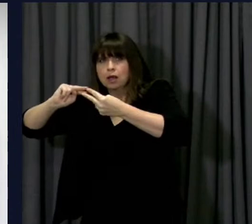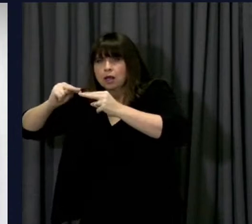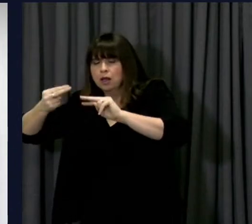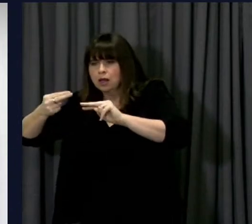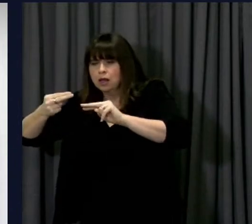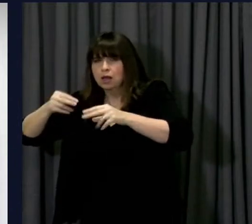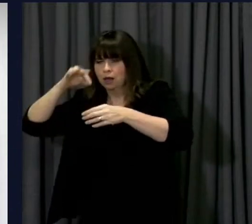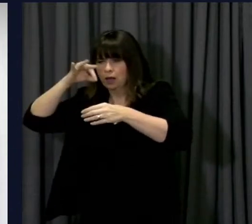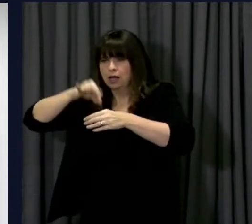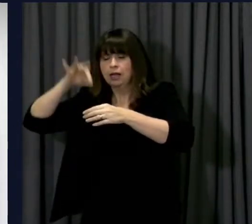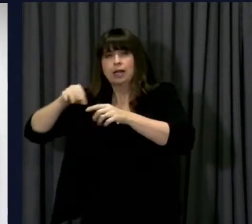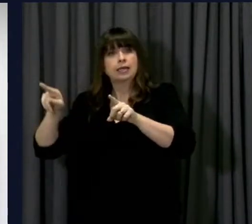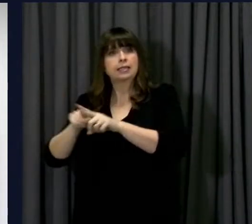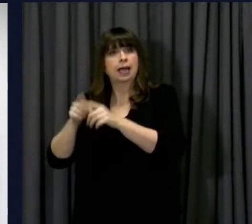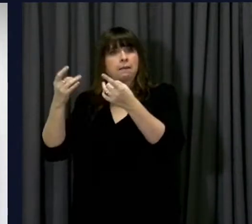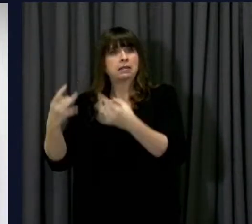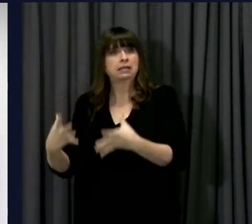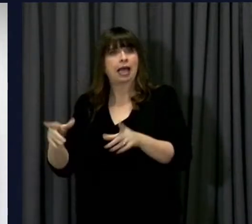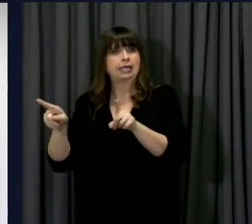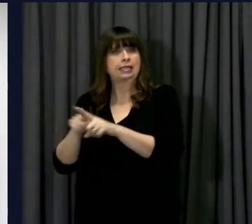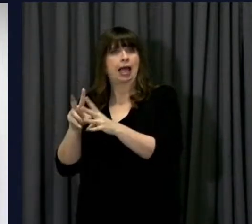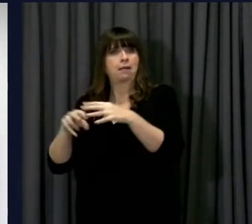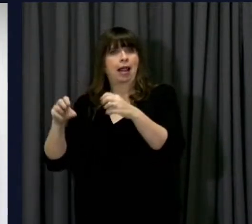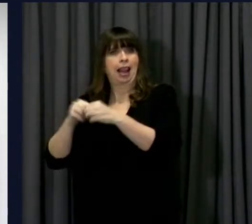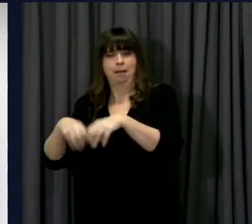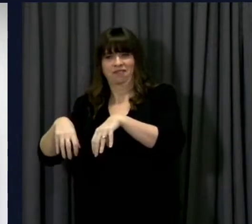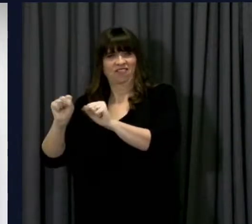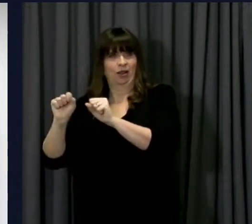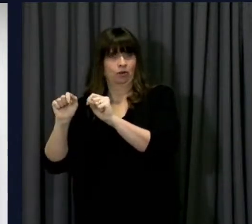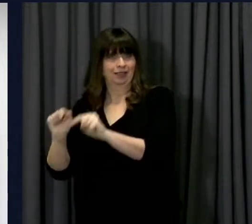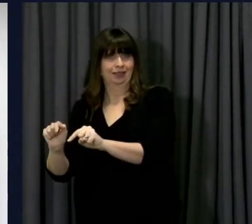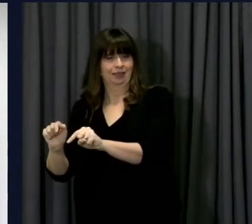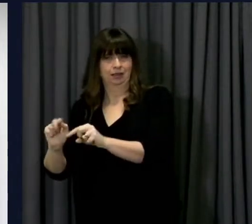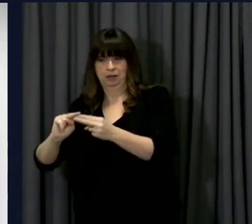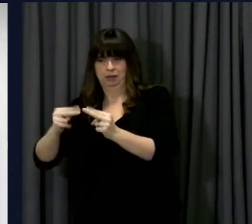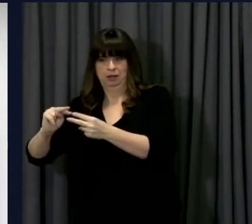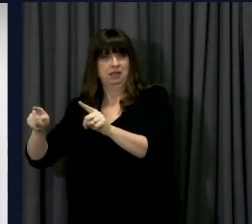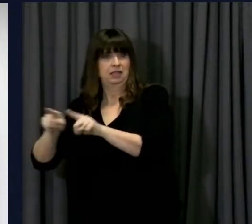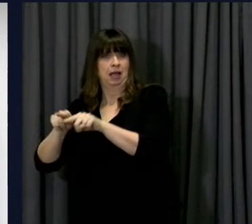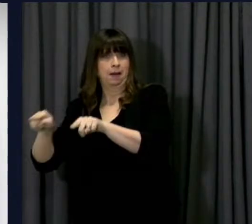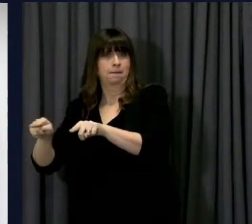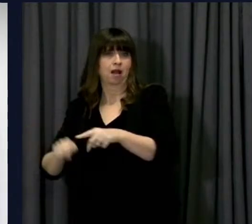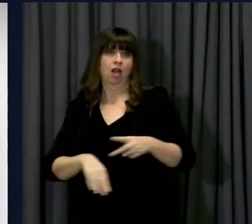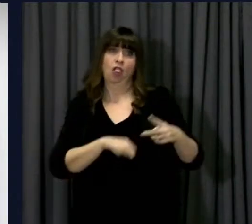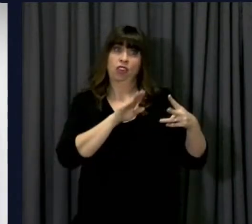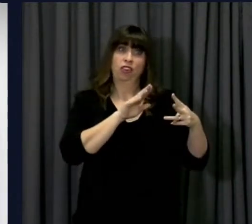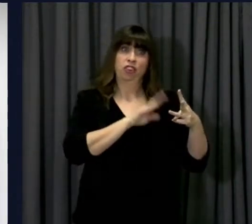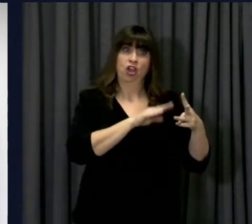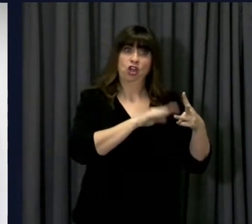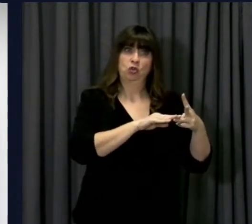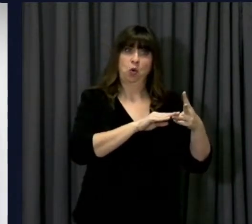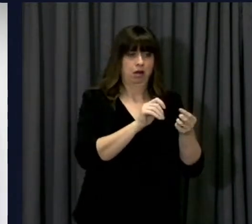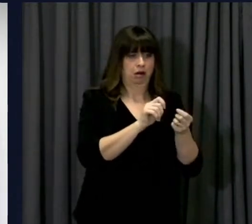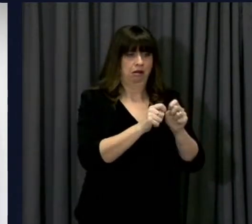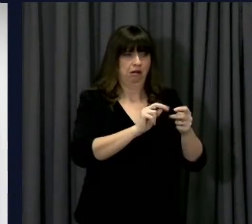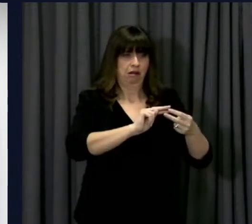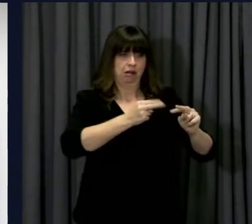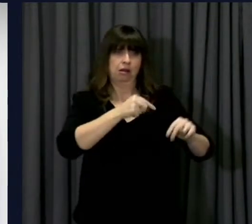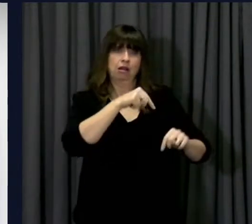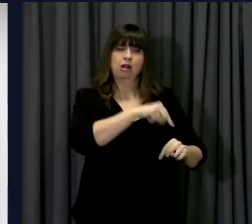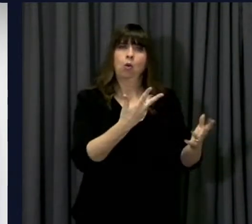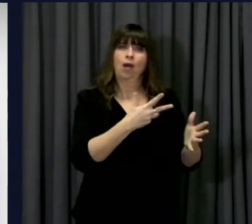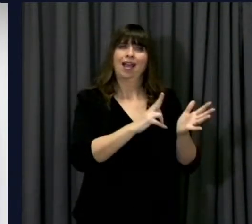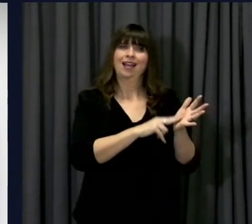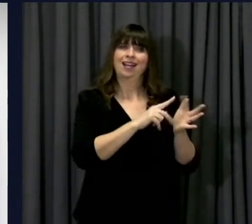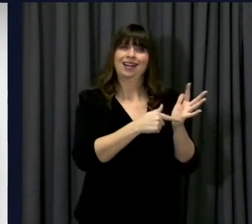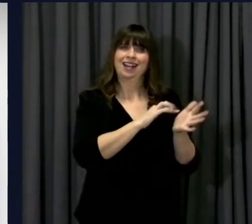same day in the same laboratory. The 3rd case is in Neath Port Talbot. Public Health Wales is